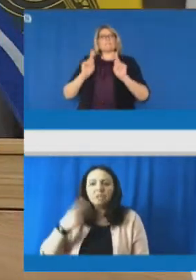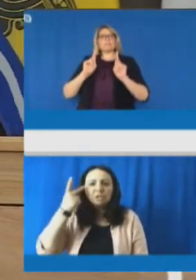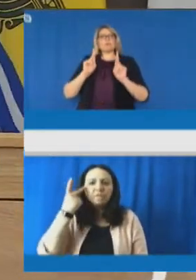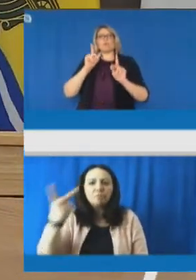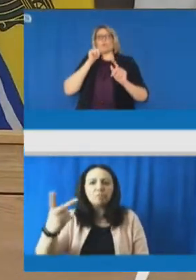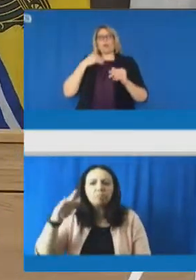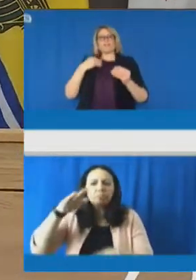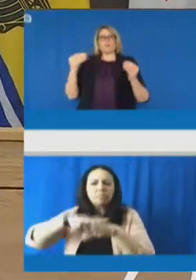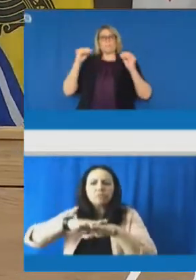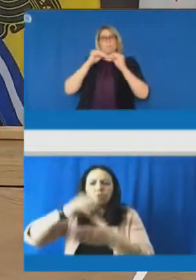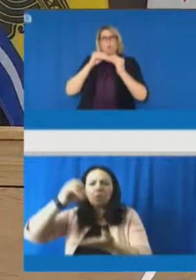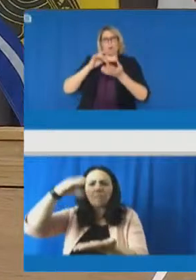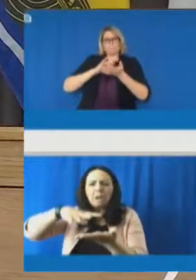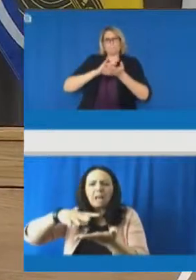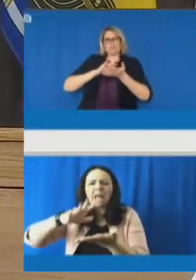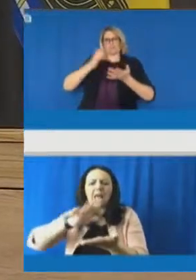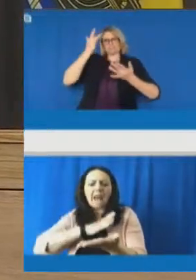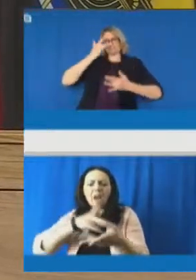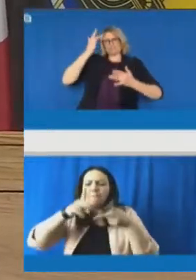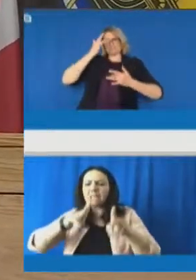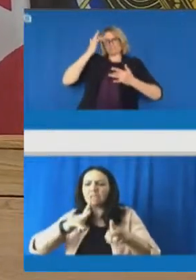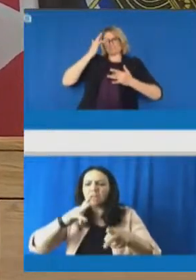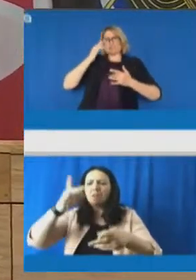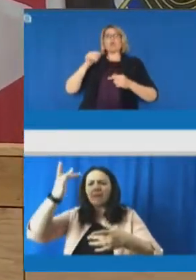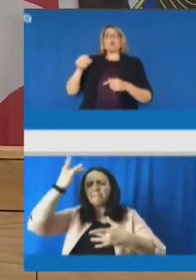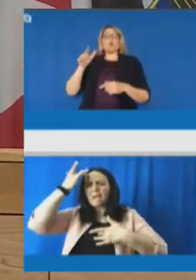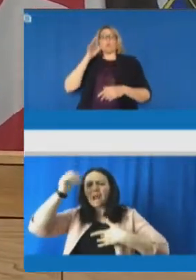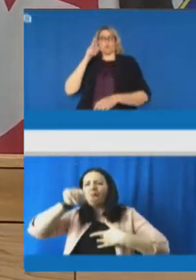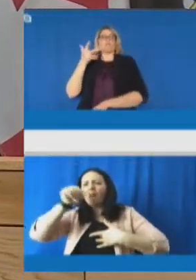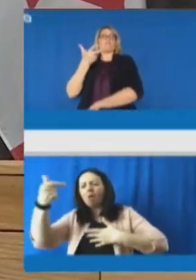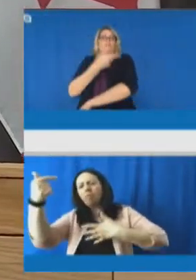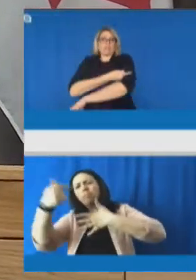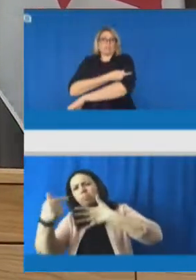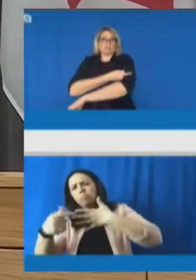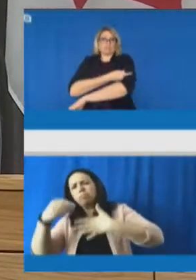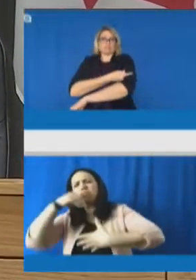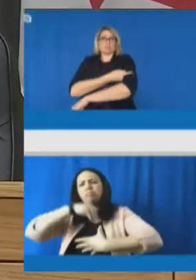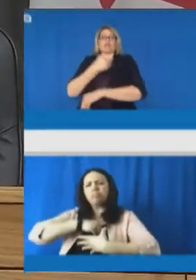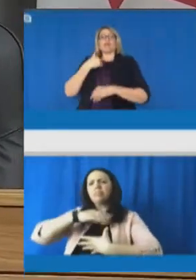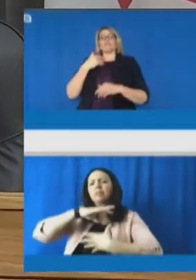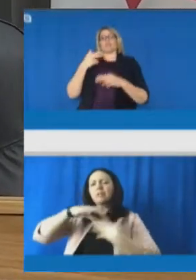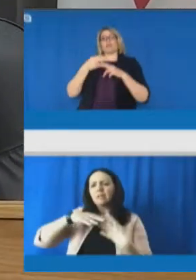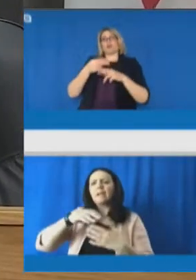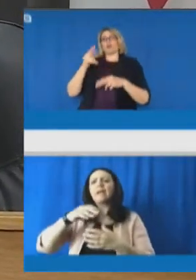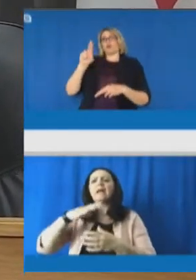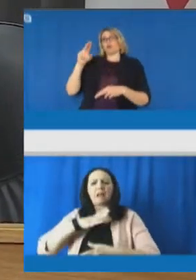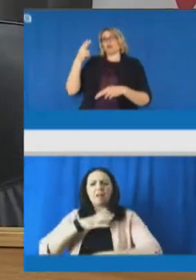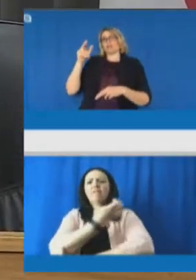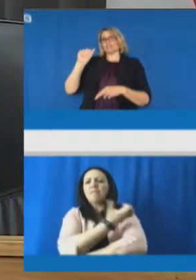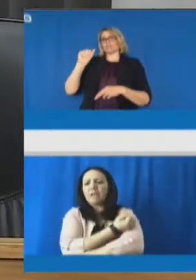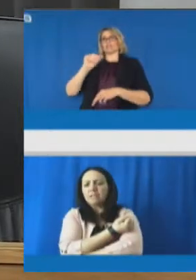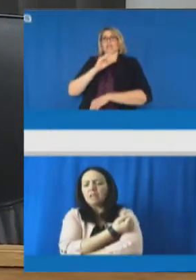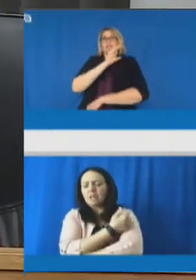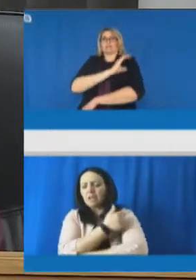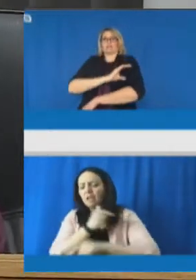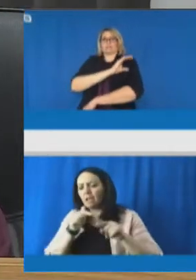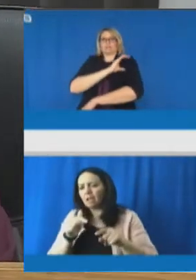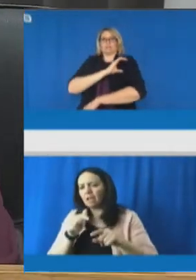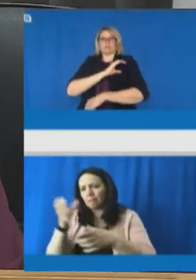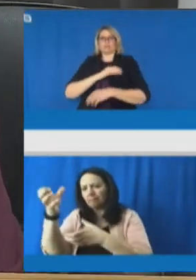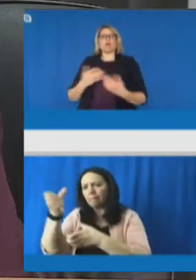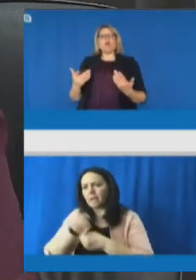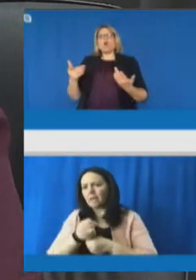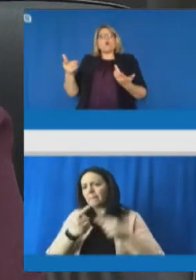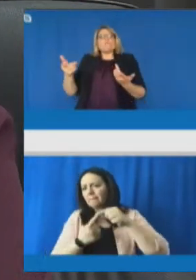That one with Dr. Russell. Okay. So a couple of points around that. Number one, we do have a list of what those complex